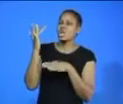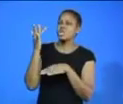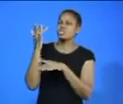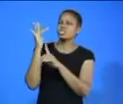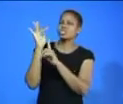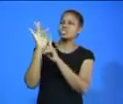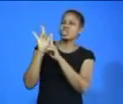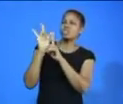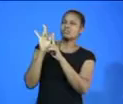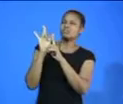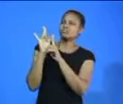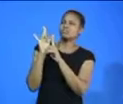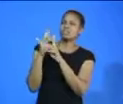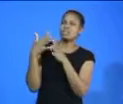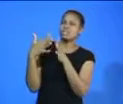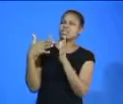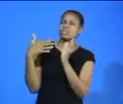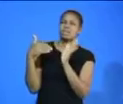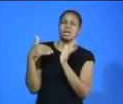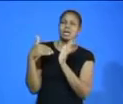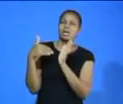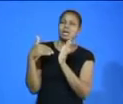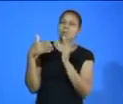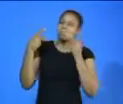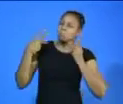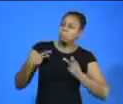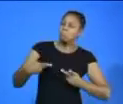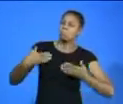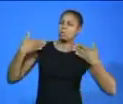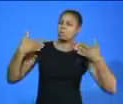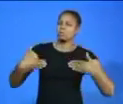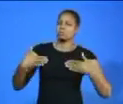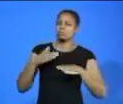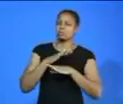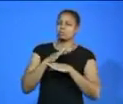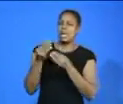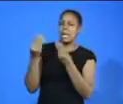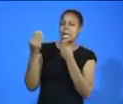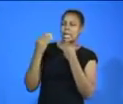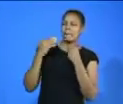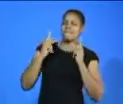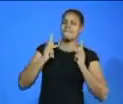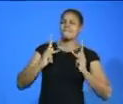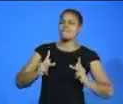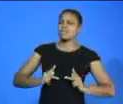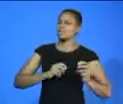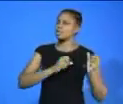lump of mortal clay. Give not only physical strength,